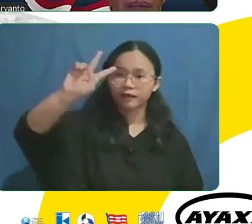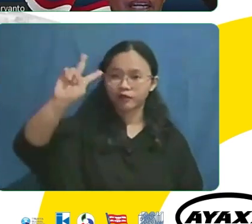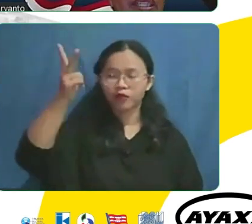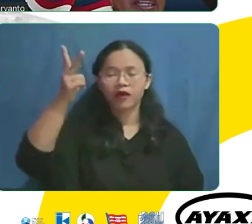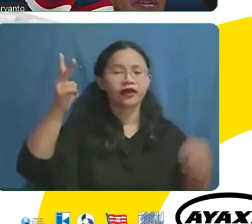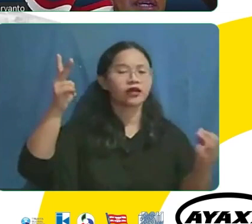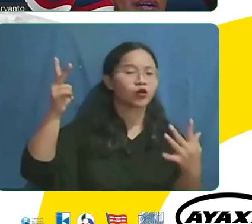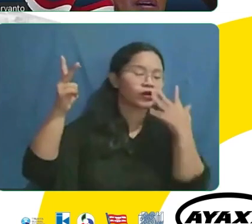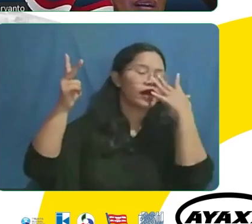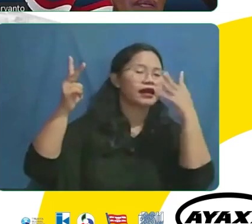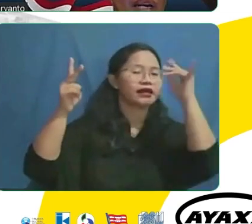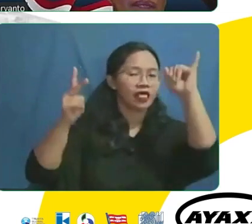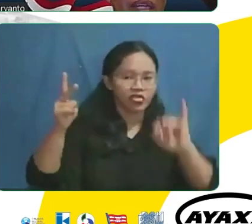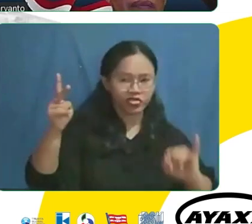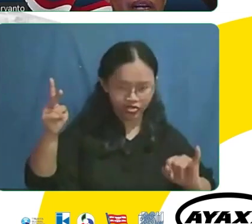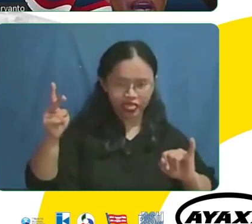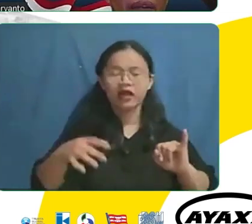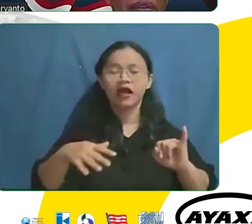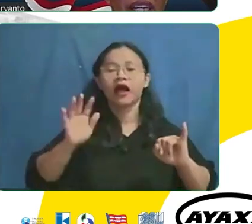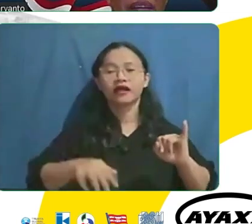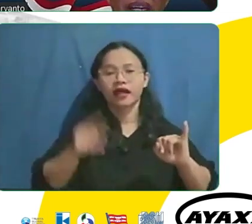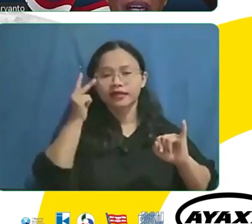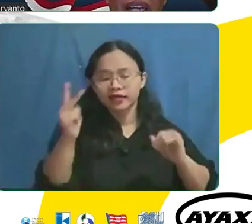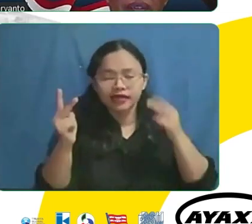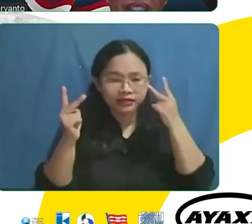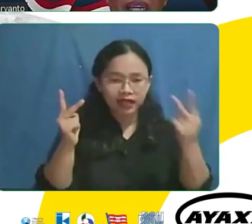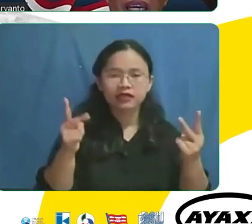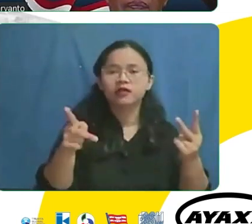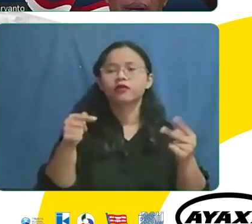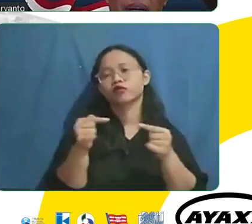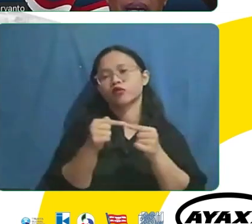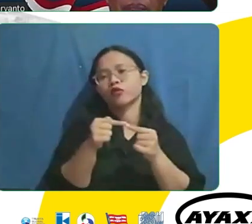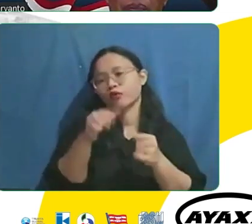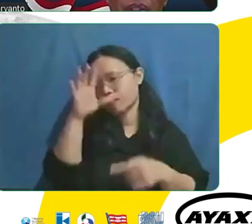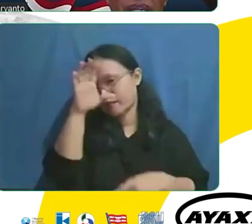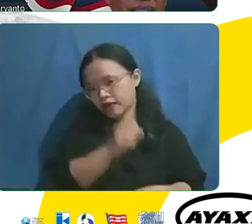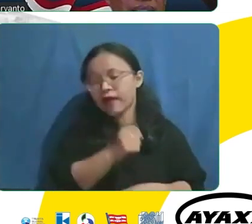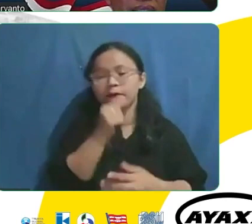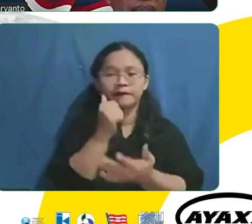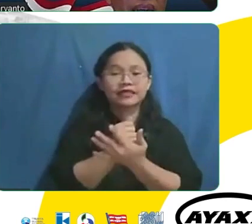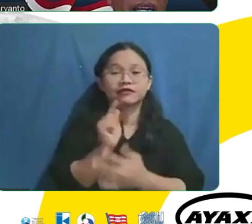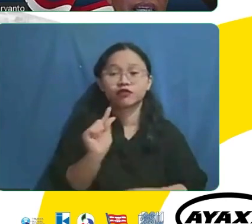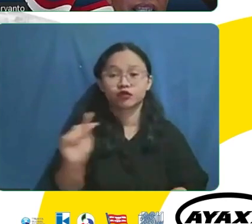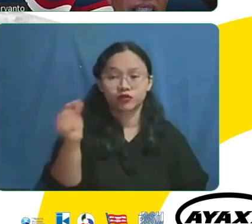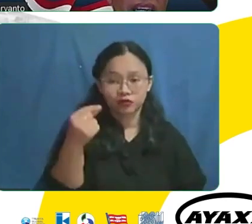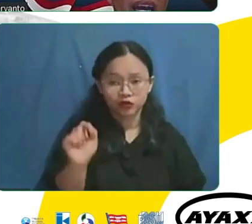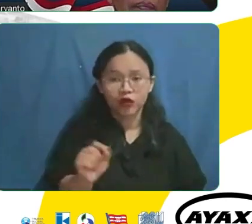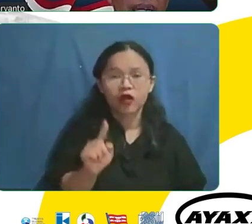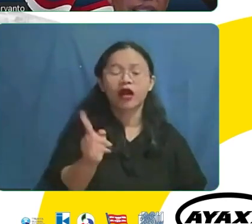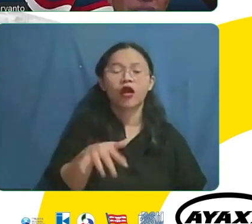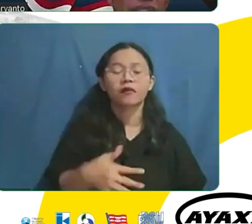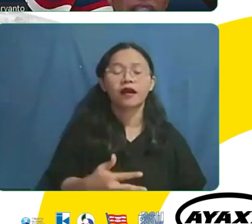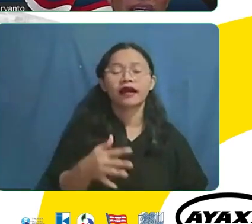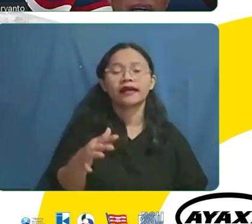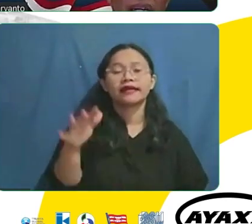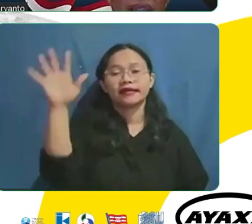explanation. Actually, global climate change will have significant and adverse impact on air pollution. Changes in